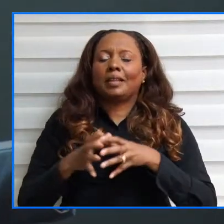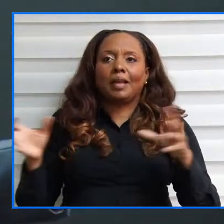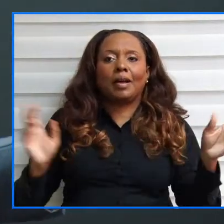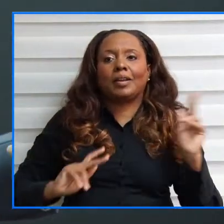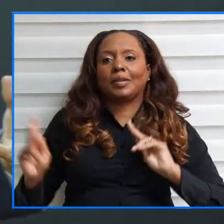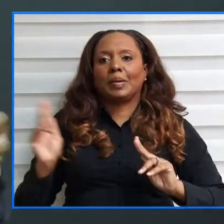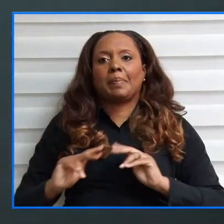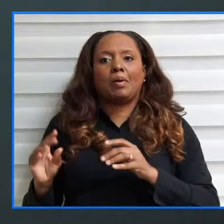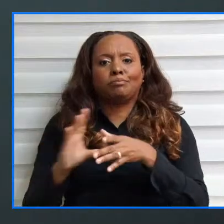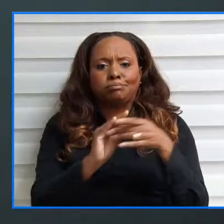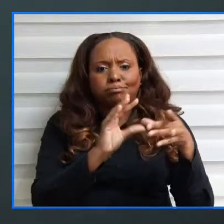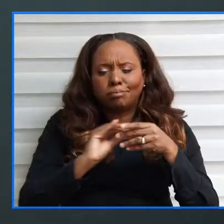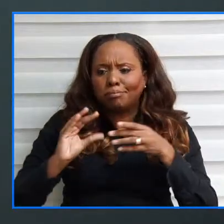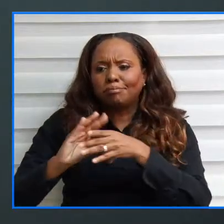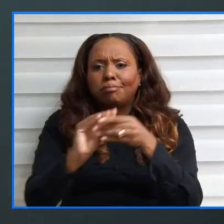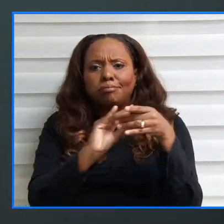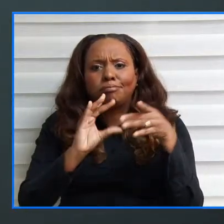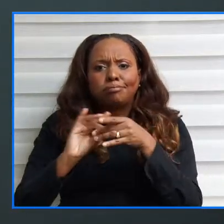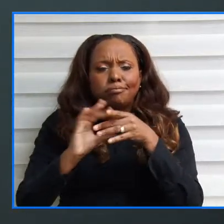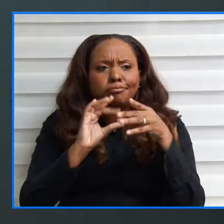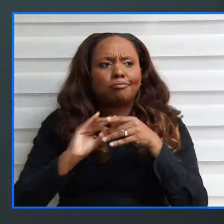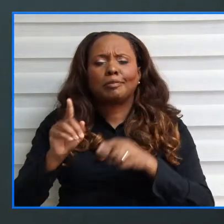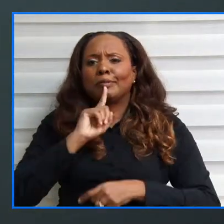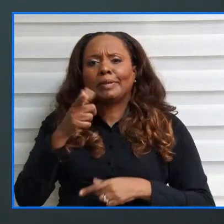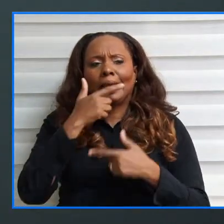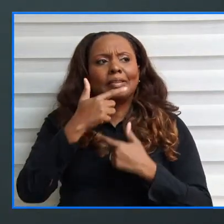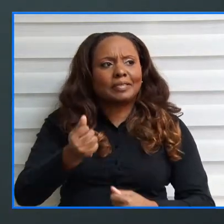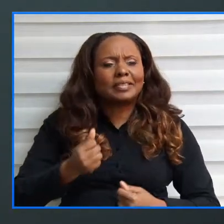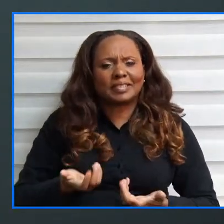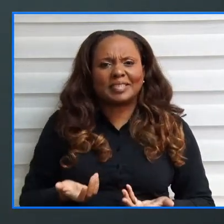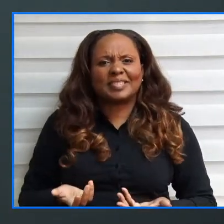but from the continent, speak to that.